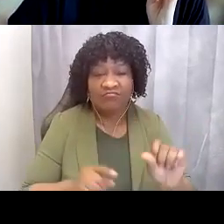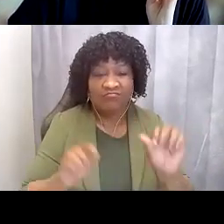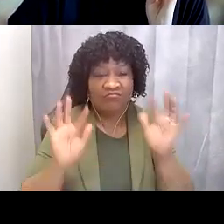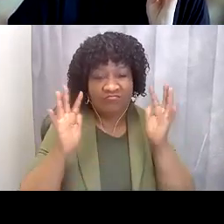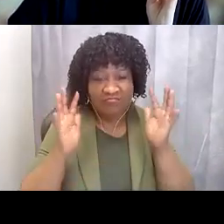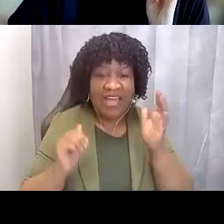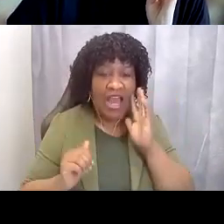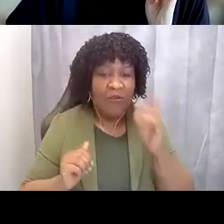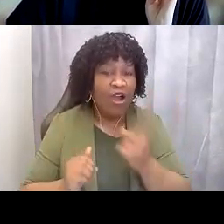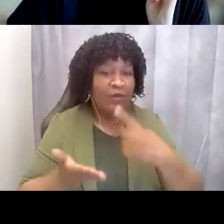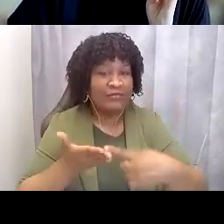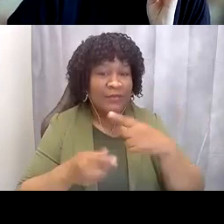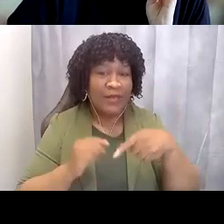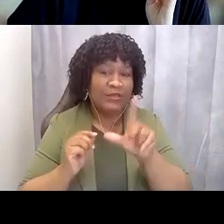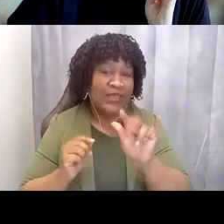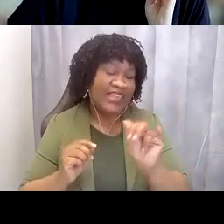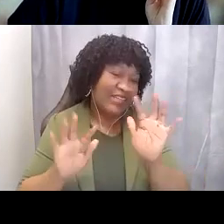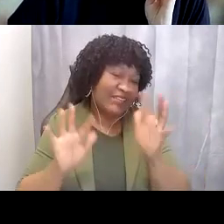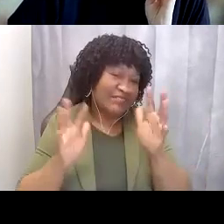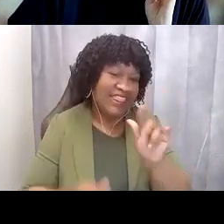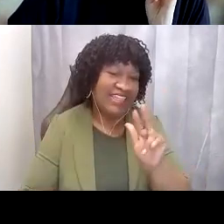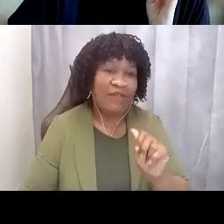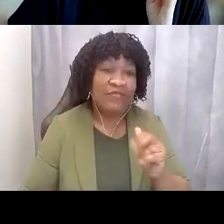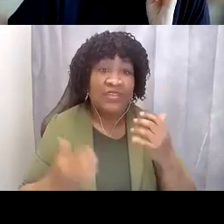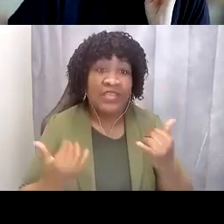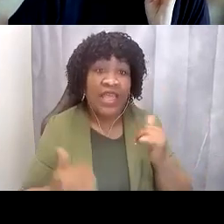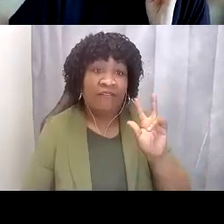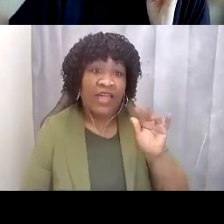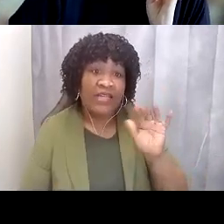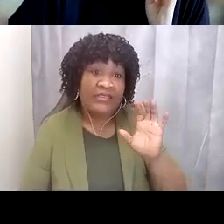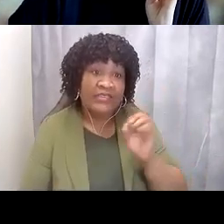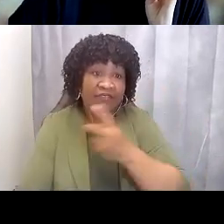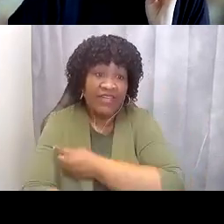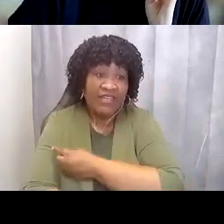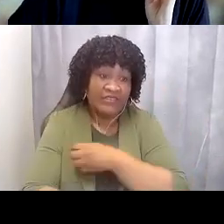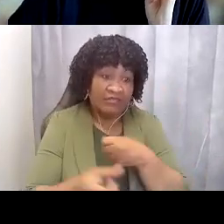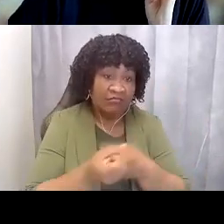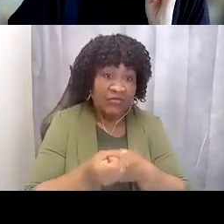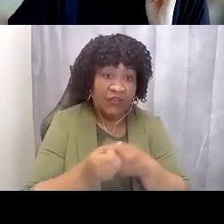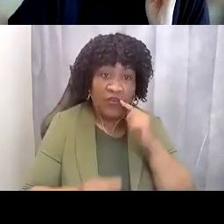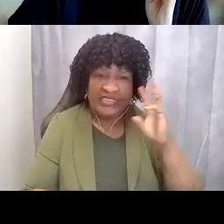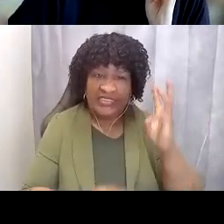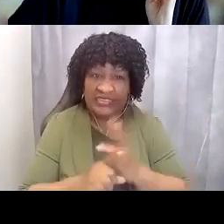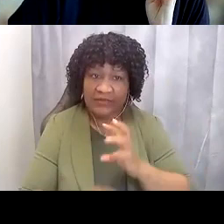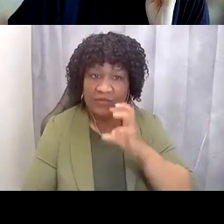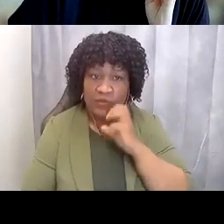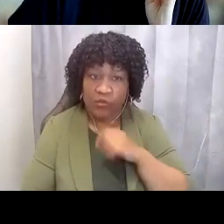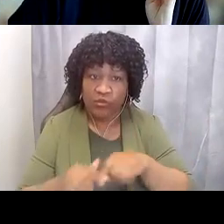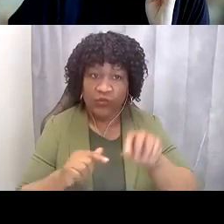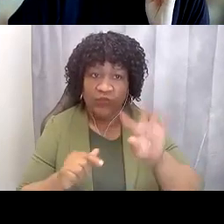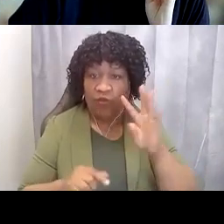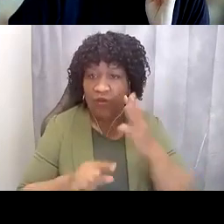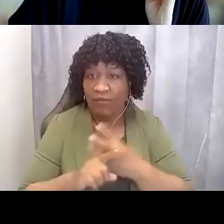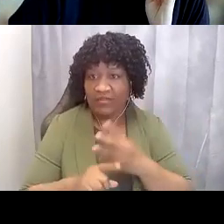rave about you, Lena. All right, so what's the vaccine status for 6-month-olds to 4-year-olds? This has been confusing this week.